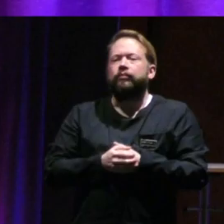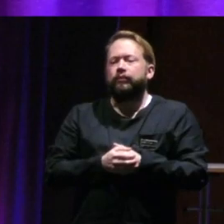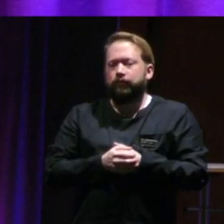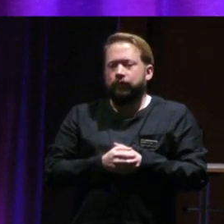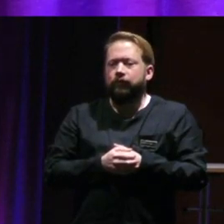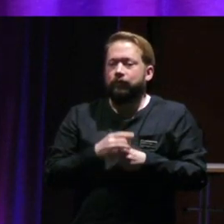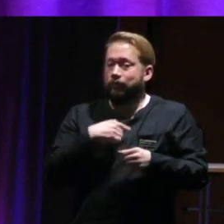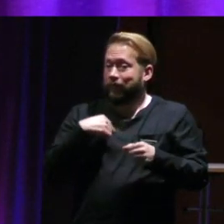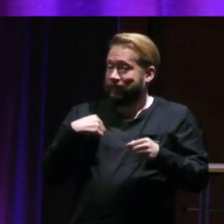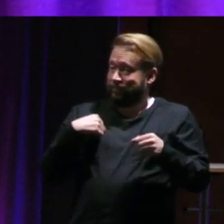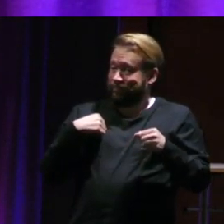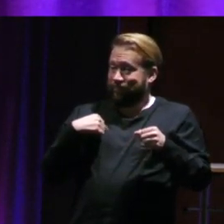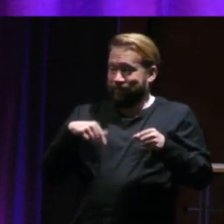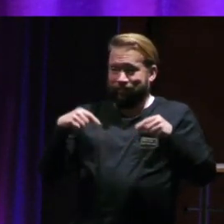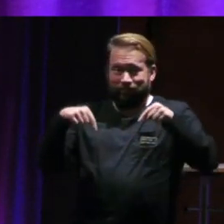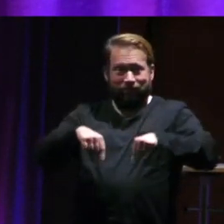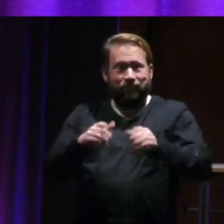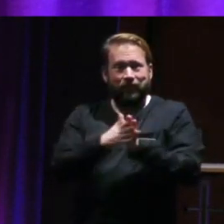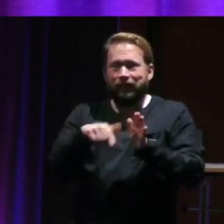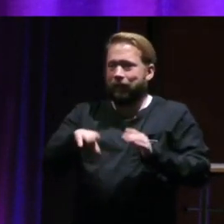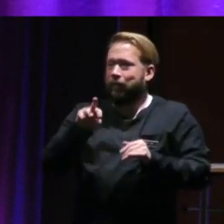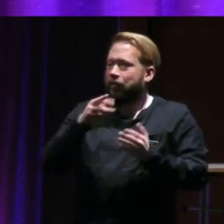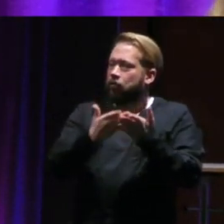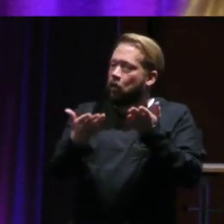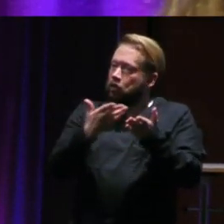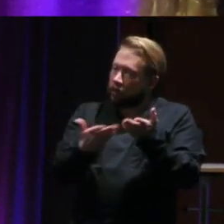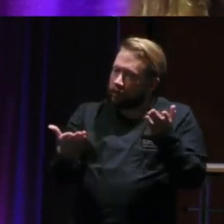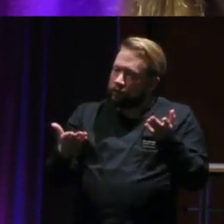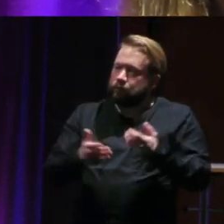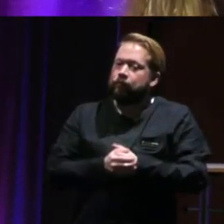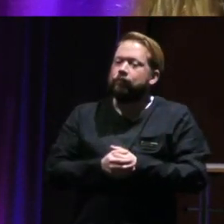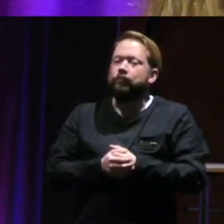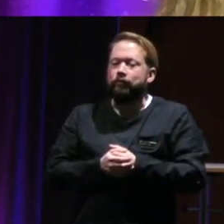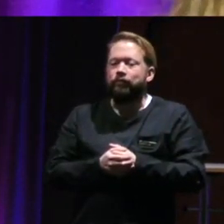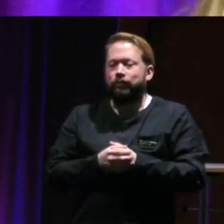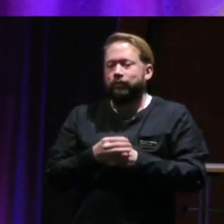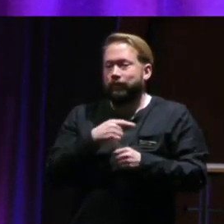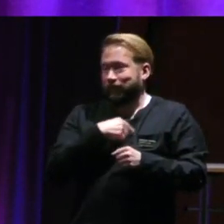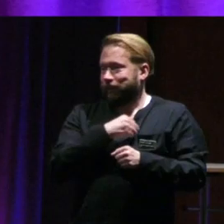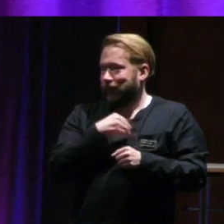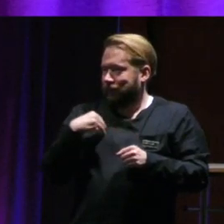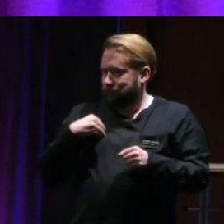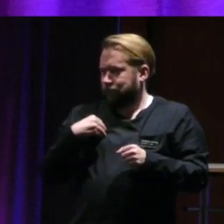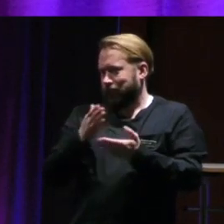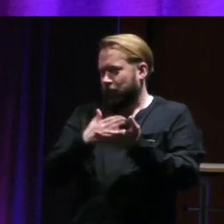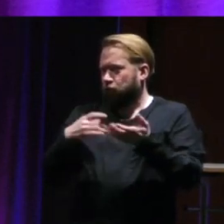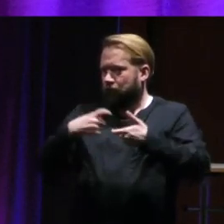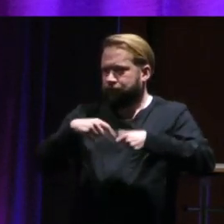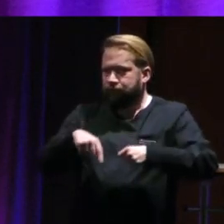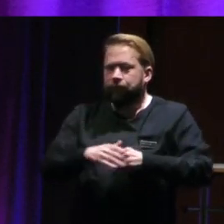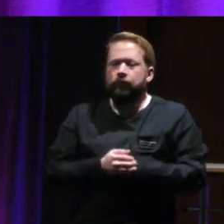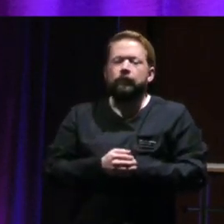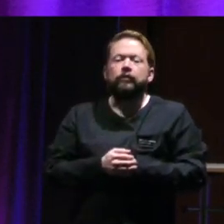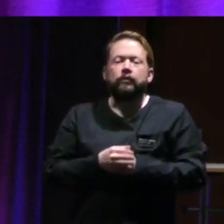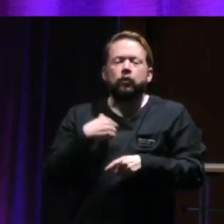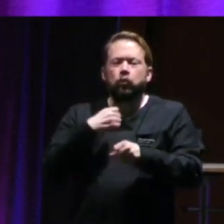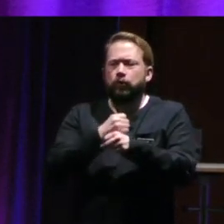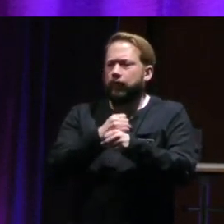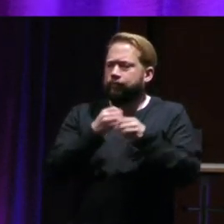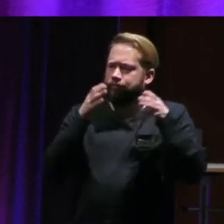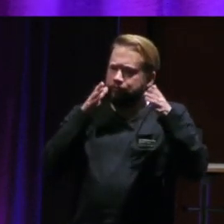that you're attending today and probably in the next couple of days. And we've been working with education, information,